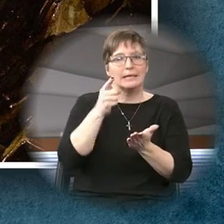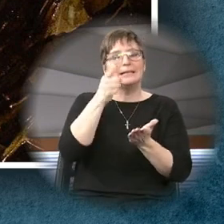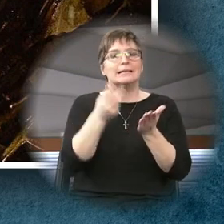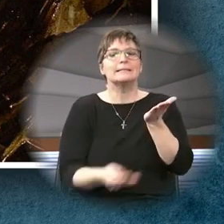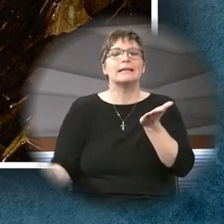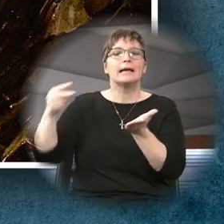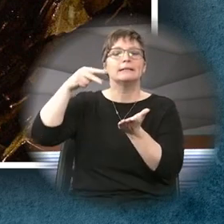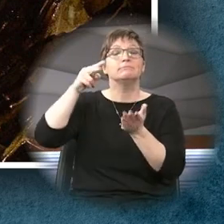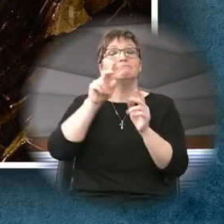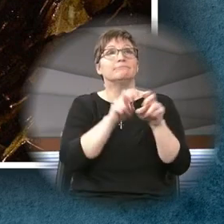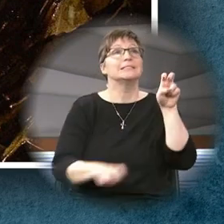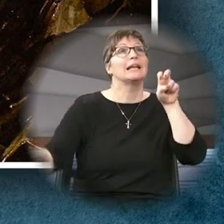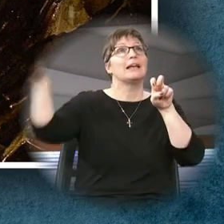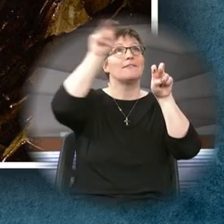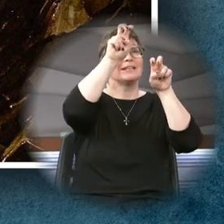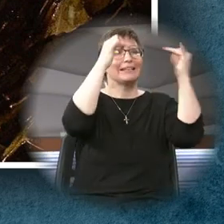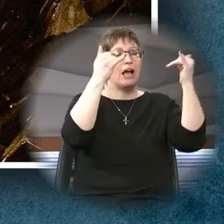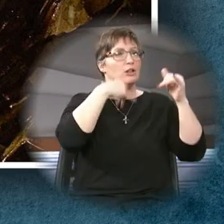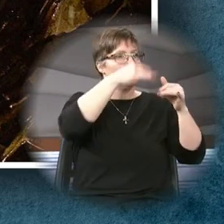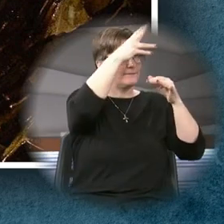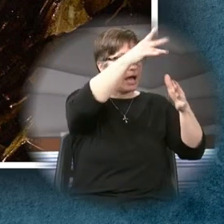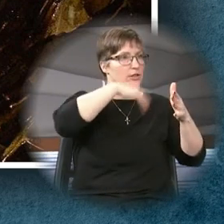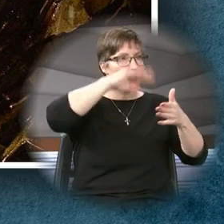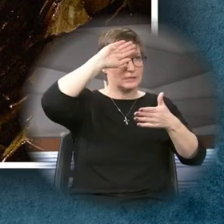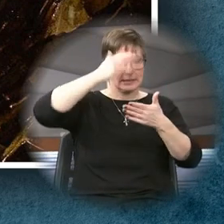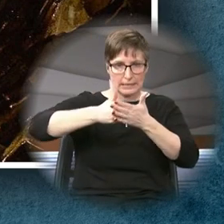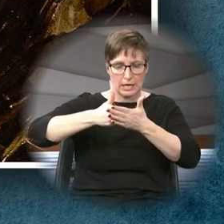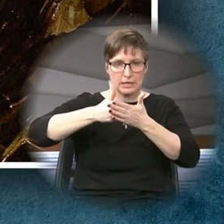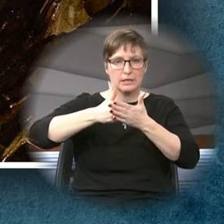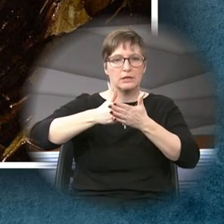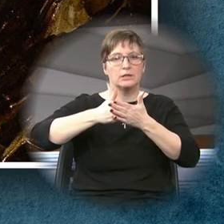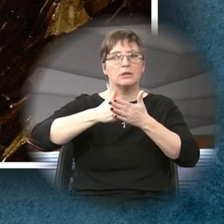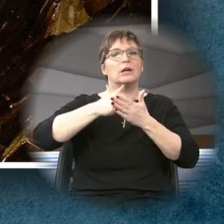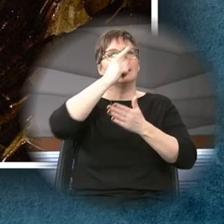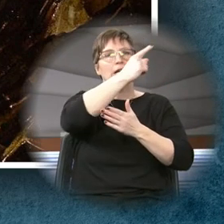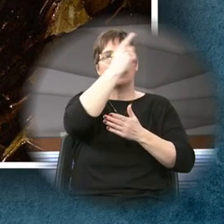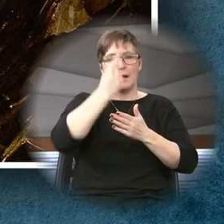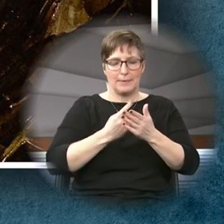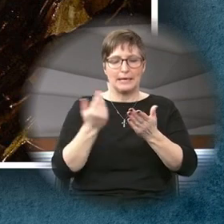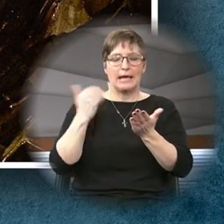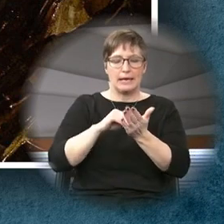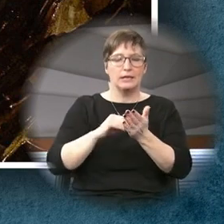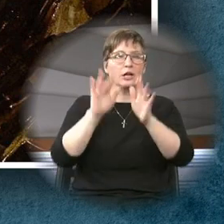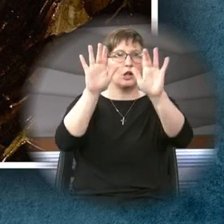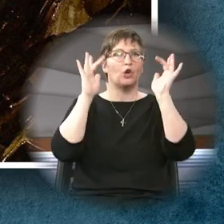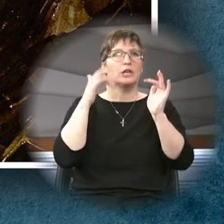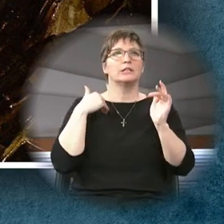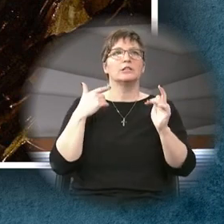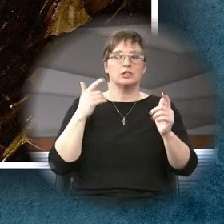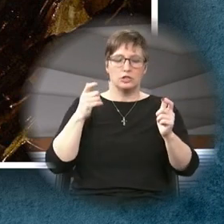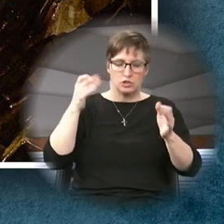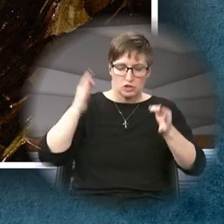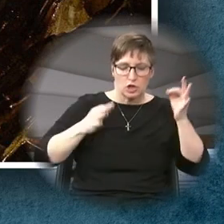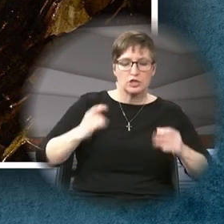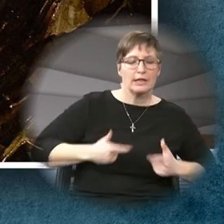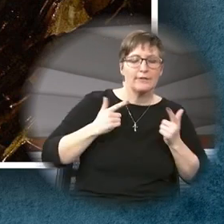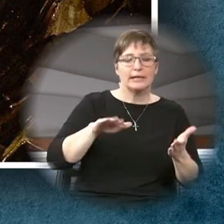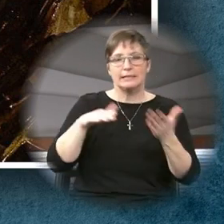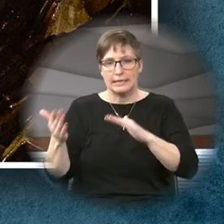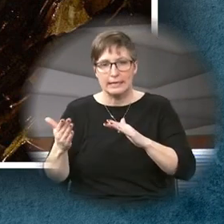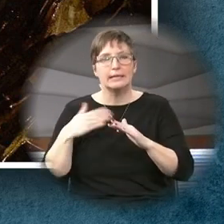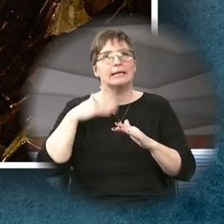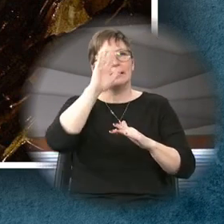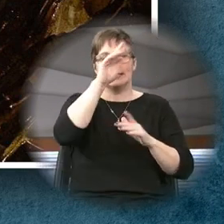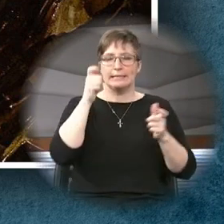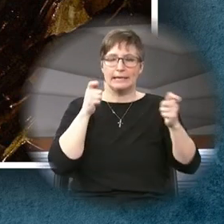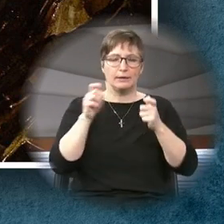He ascended into heaven and is seated at the right hand of the Father. He will come again in glory to judge the living and the dead,